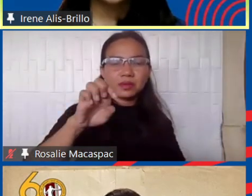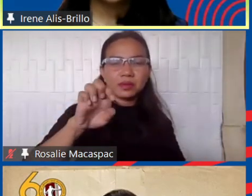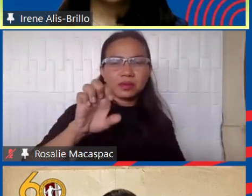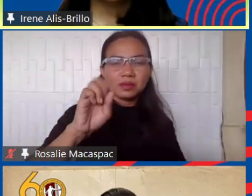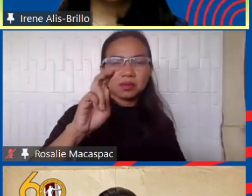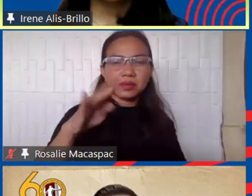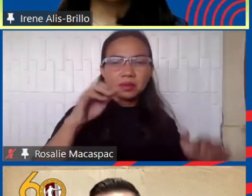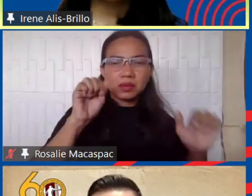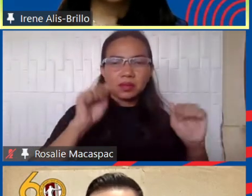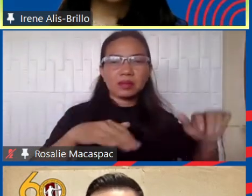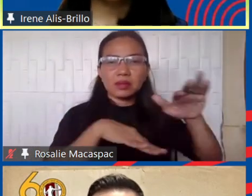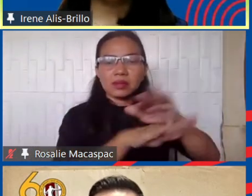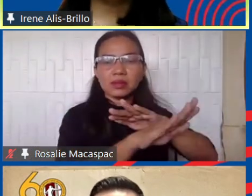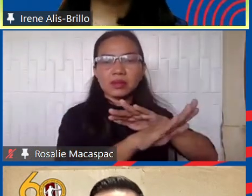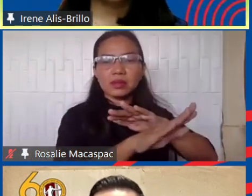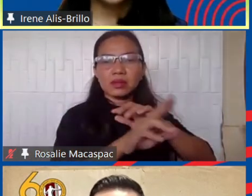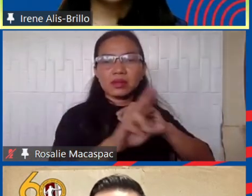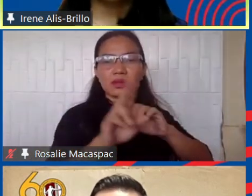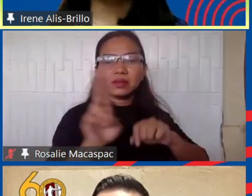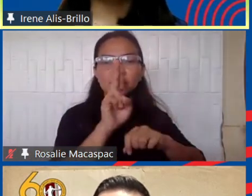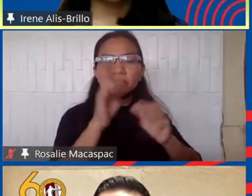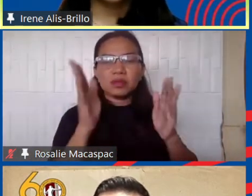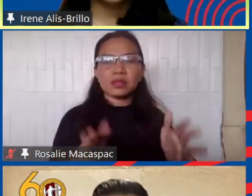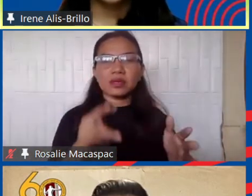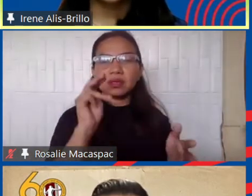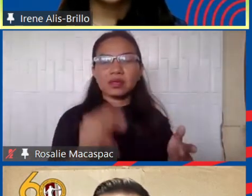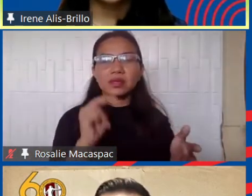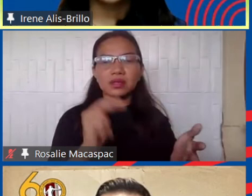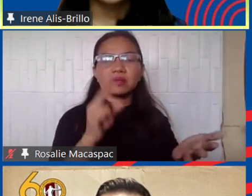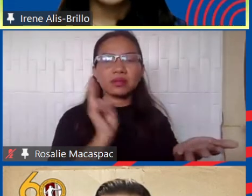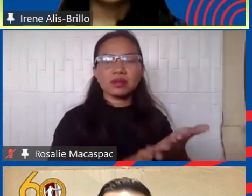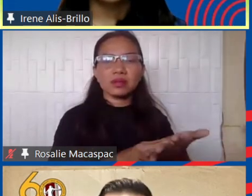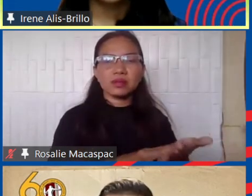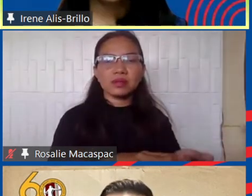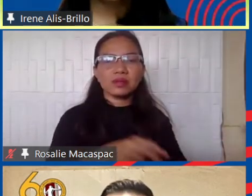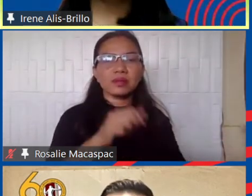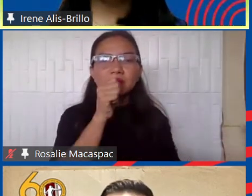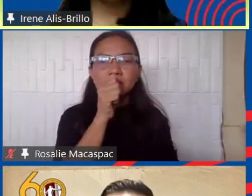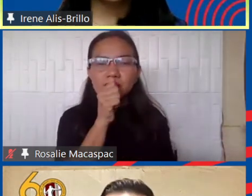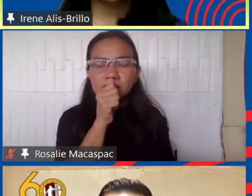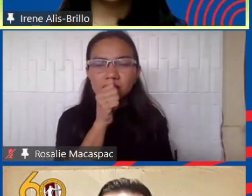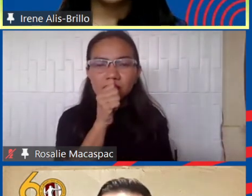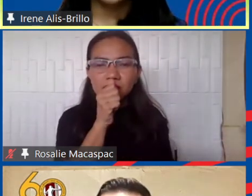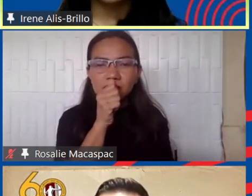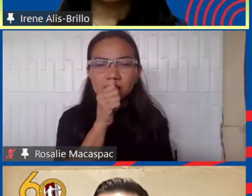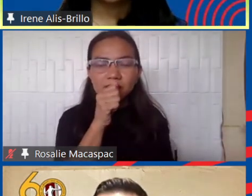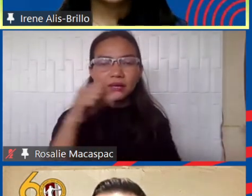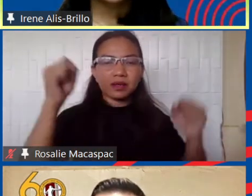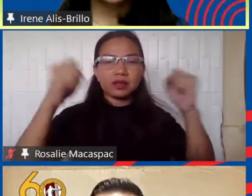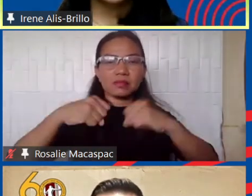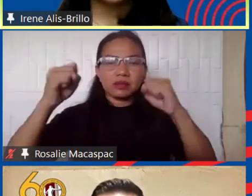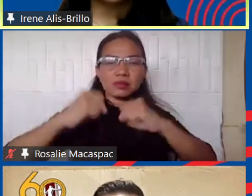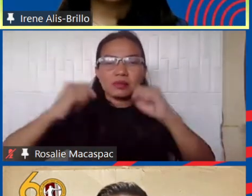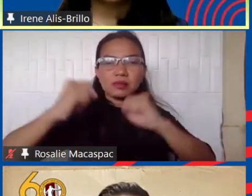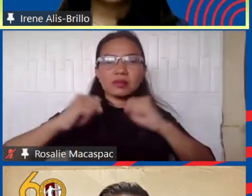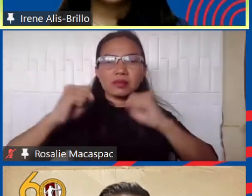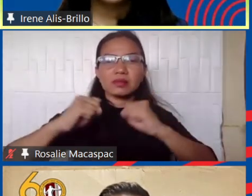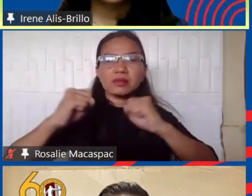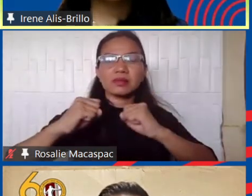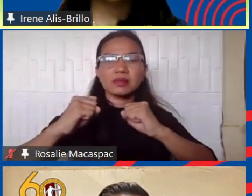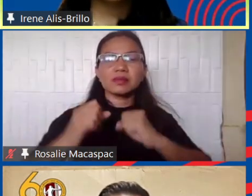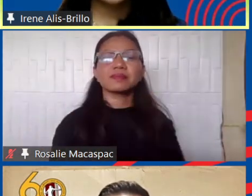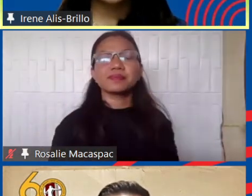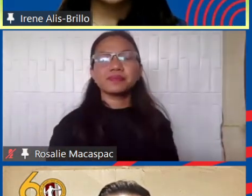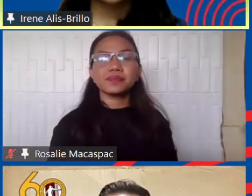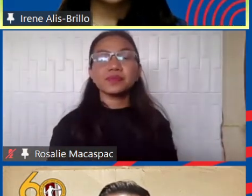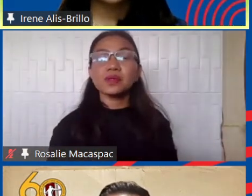accessed, the user needs to sign a confidentiality agreement. So my question would be, uh, who